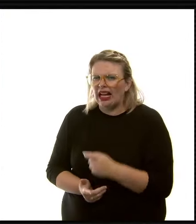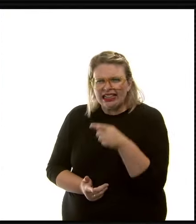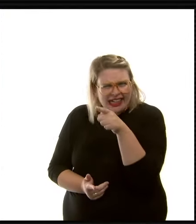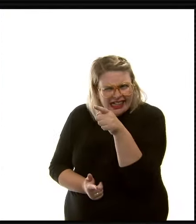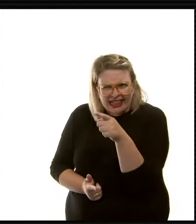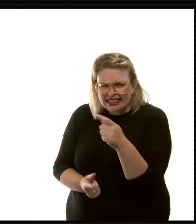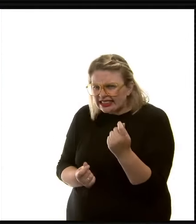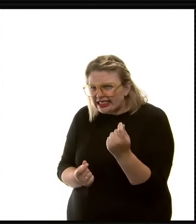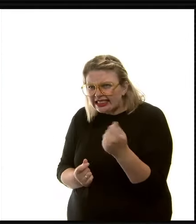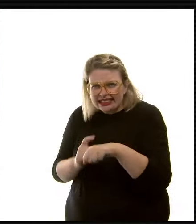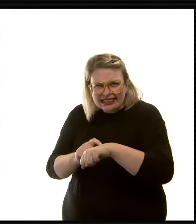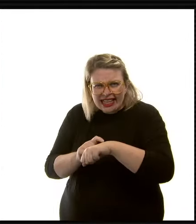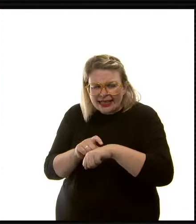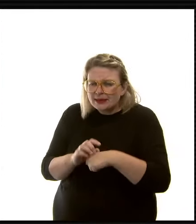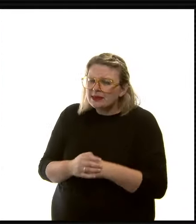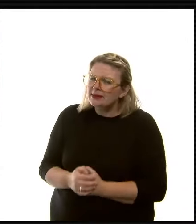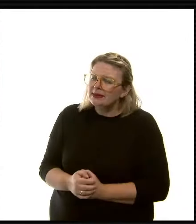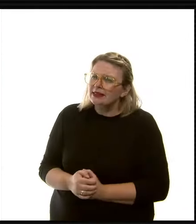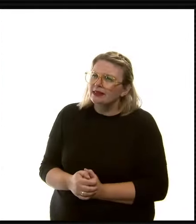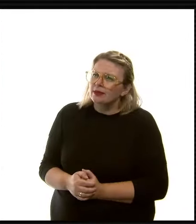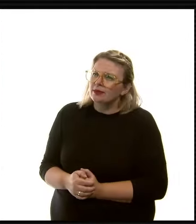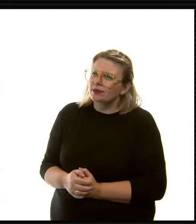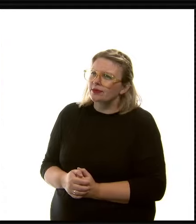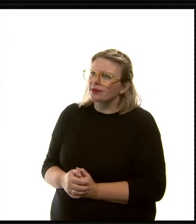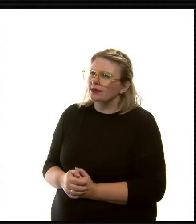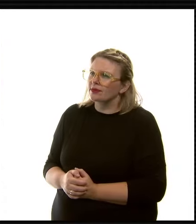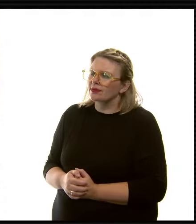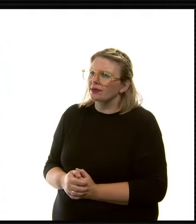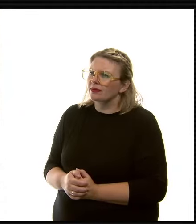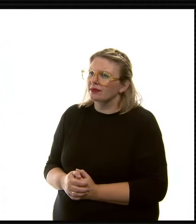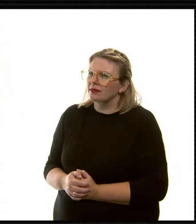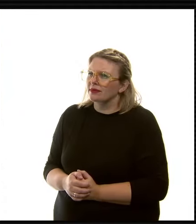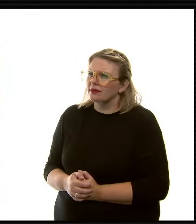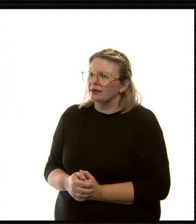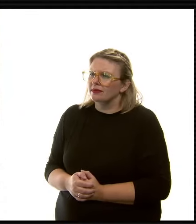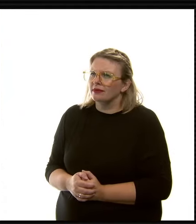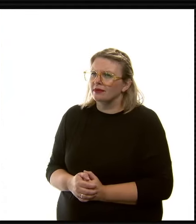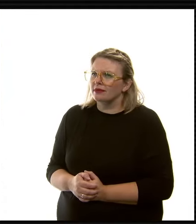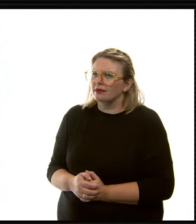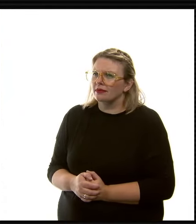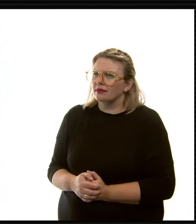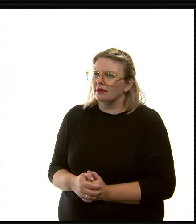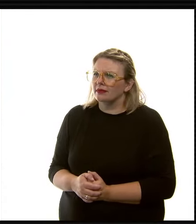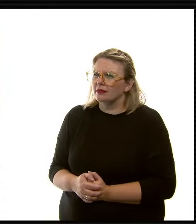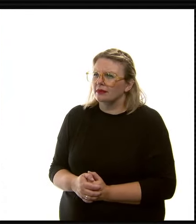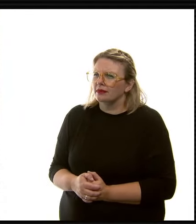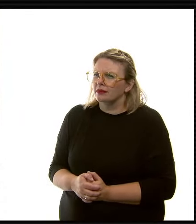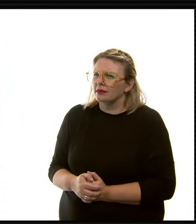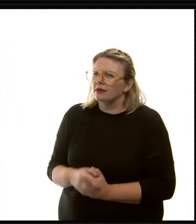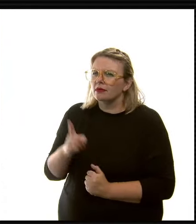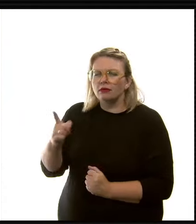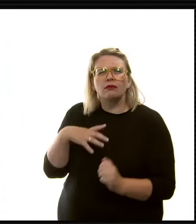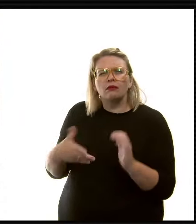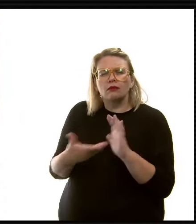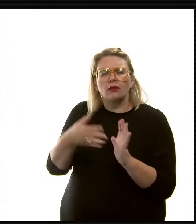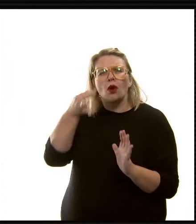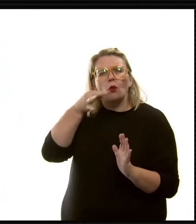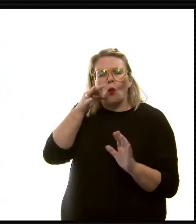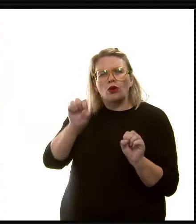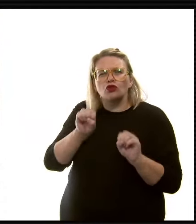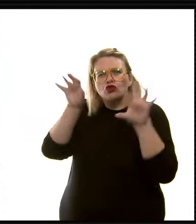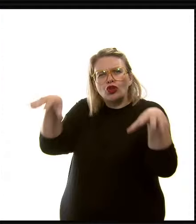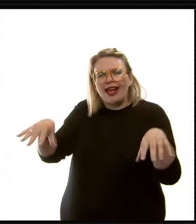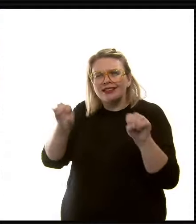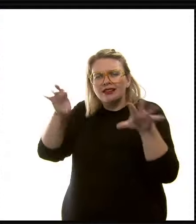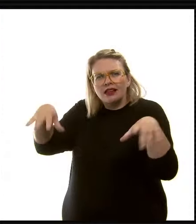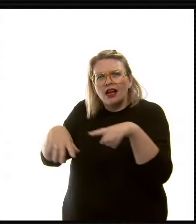now. I think we need to decorate it. Okay, I want some like big water jets in the front, you know, these really cool ones. Oh, there's also some flowers, right? These little